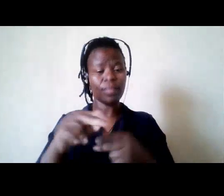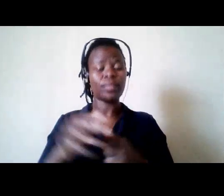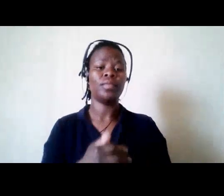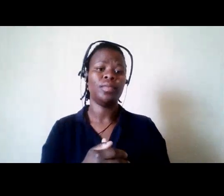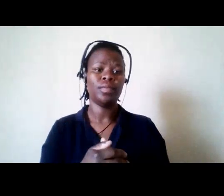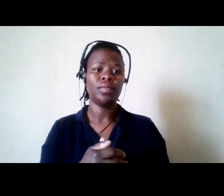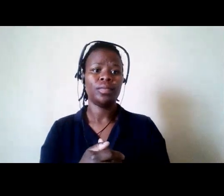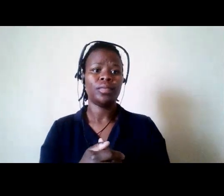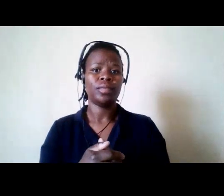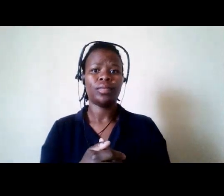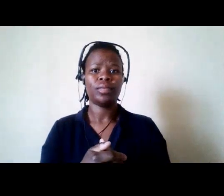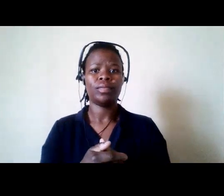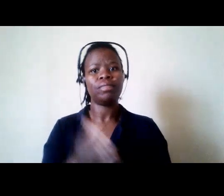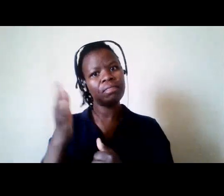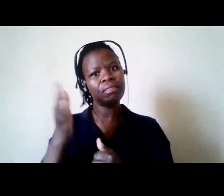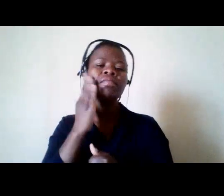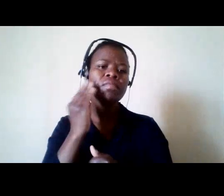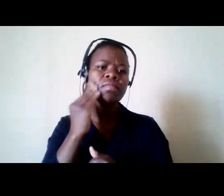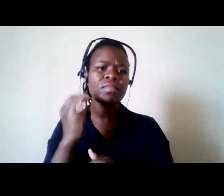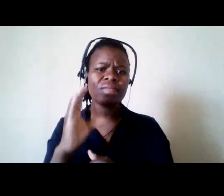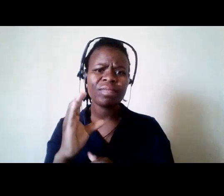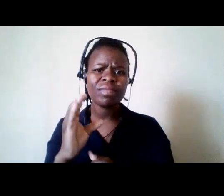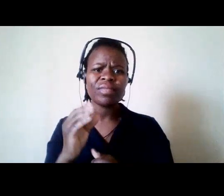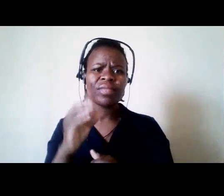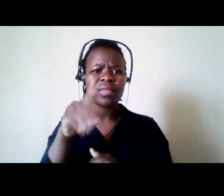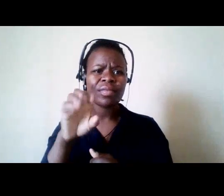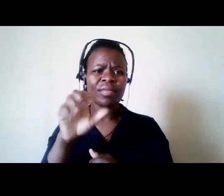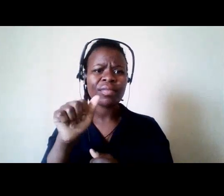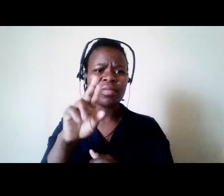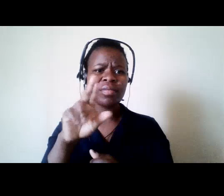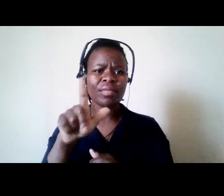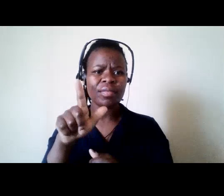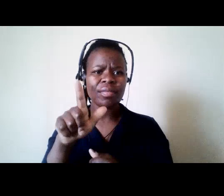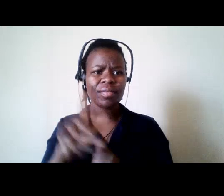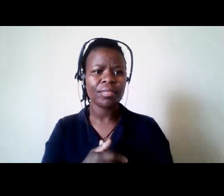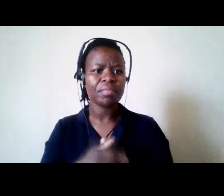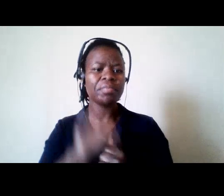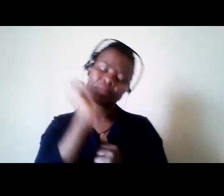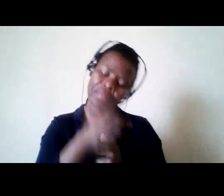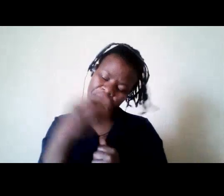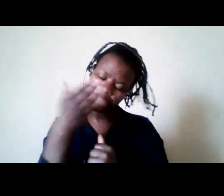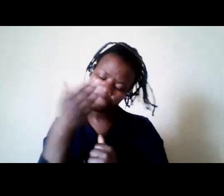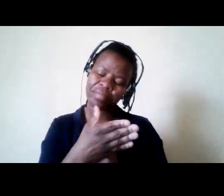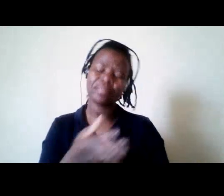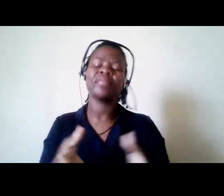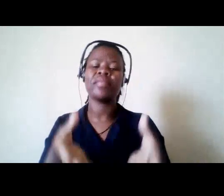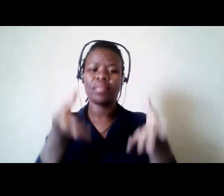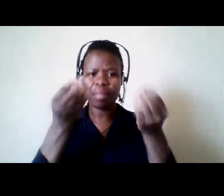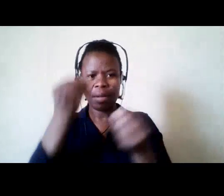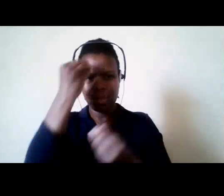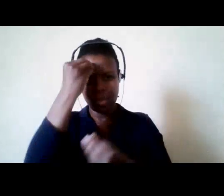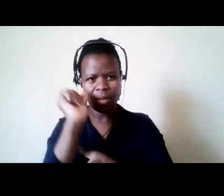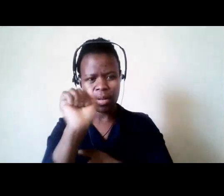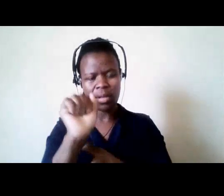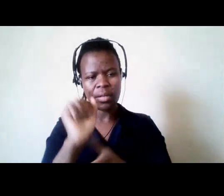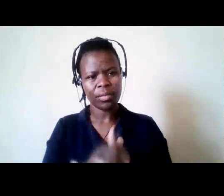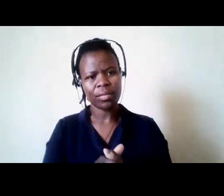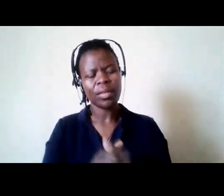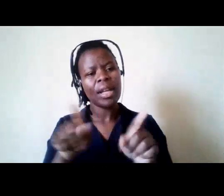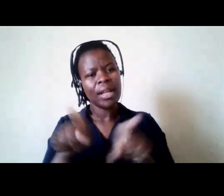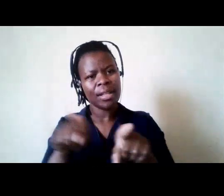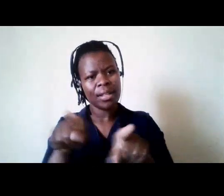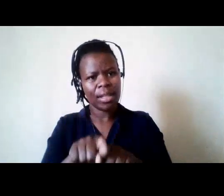Paul, do you have anything to say? I get your question, Masabata, and I get where you are coming from, but